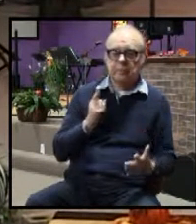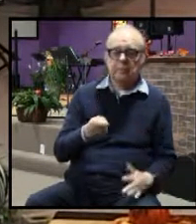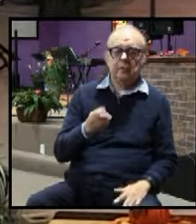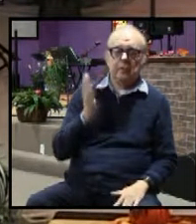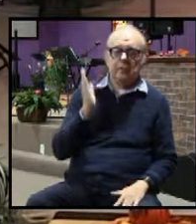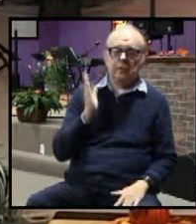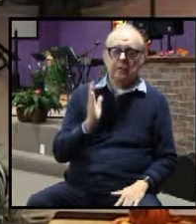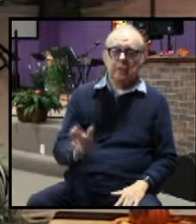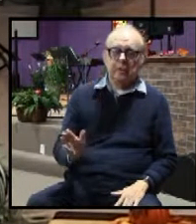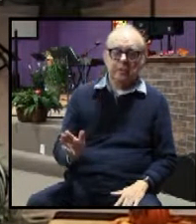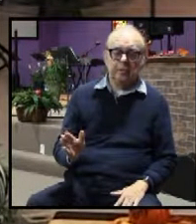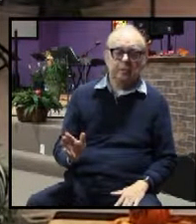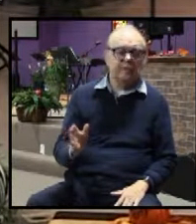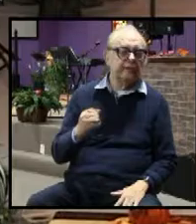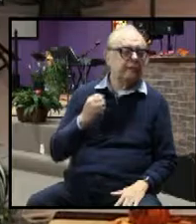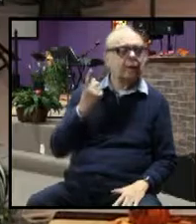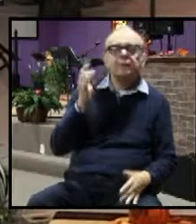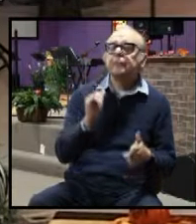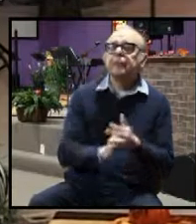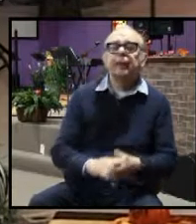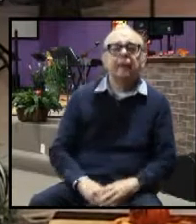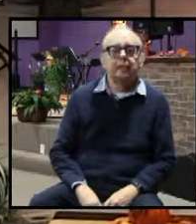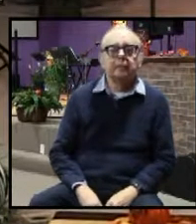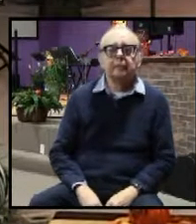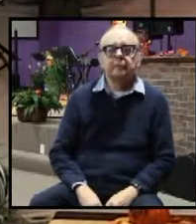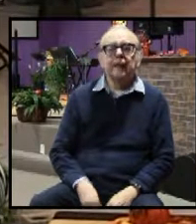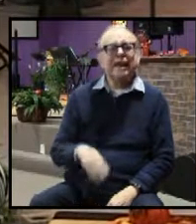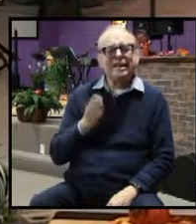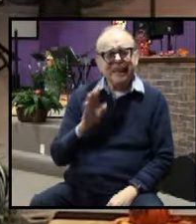You're never going to get it.